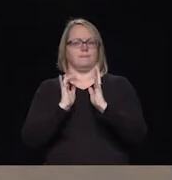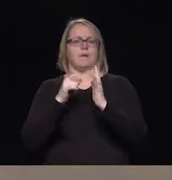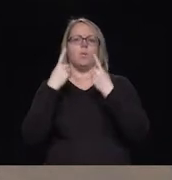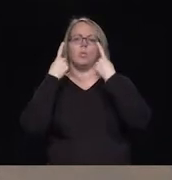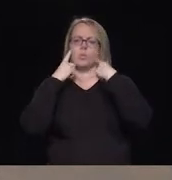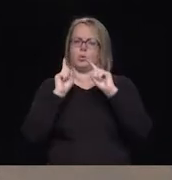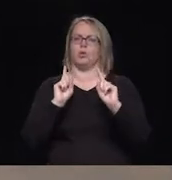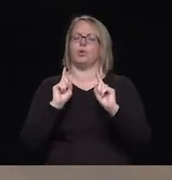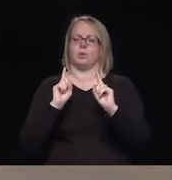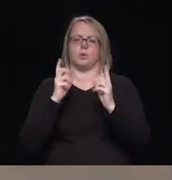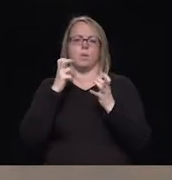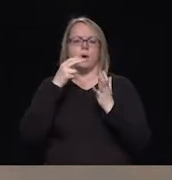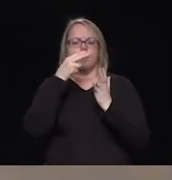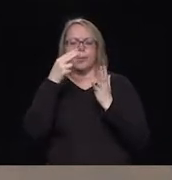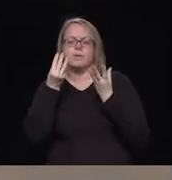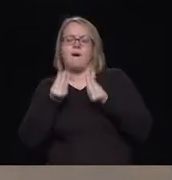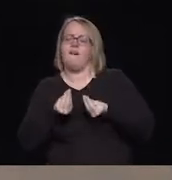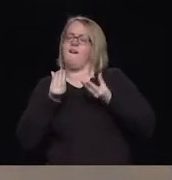Those soft